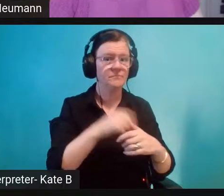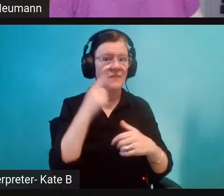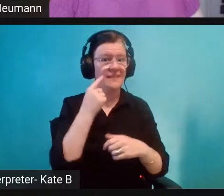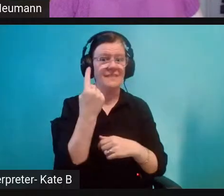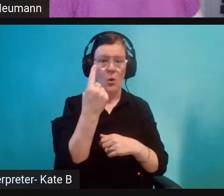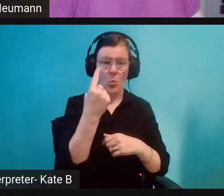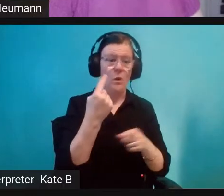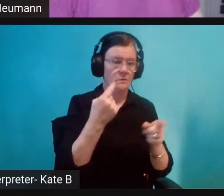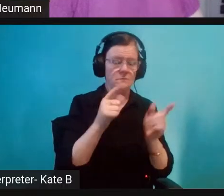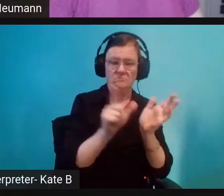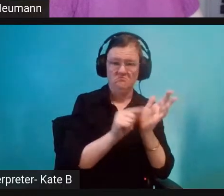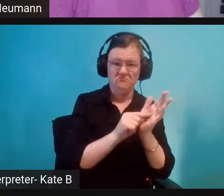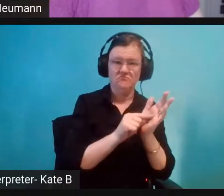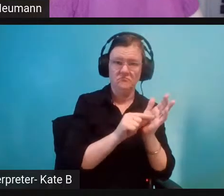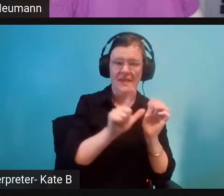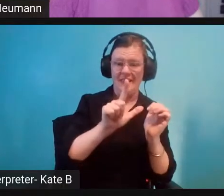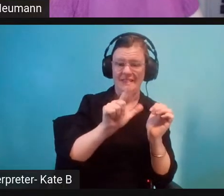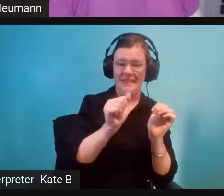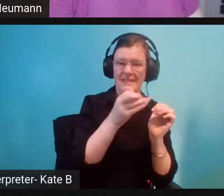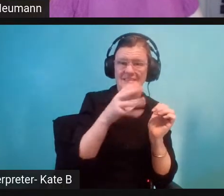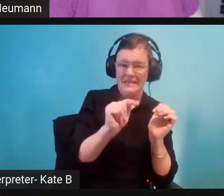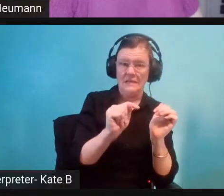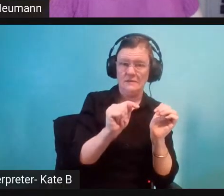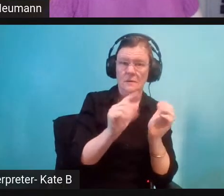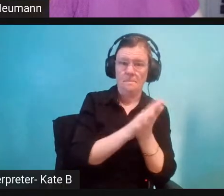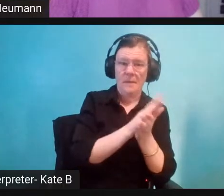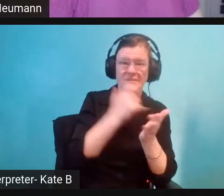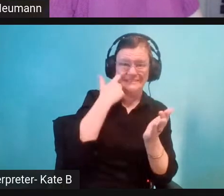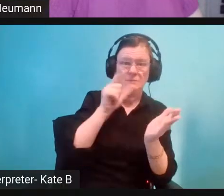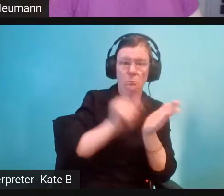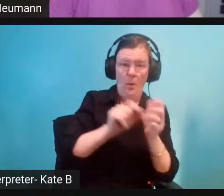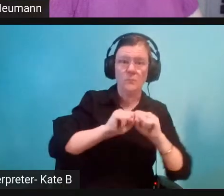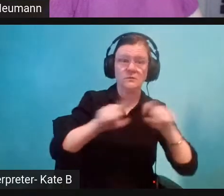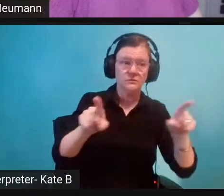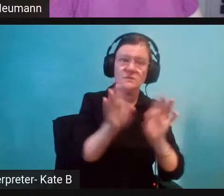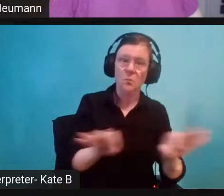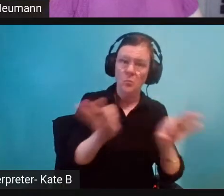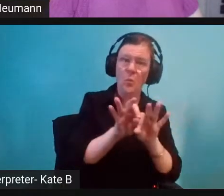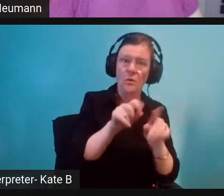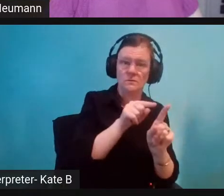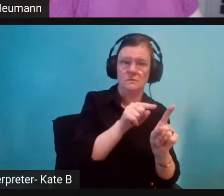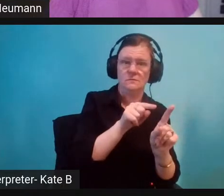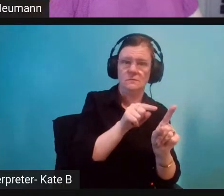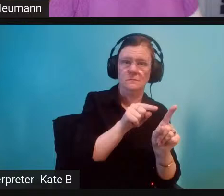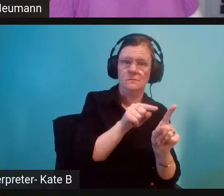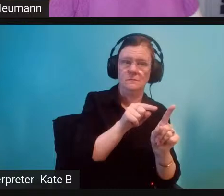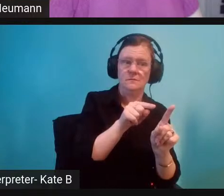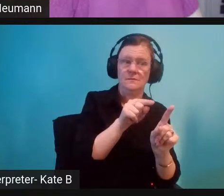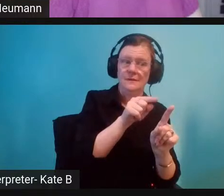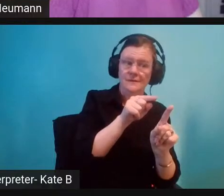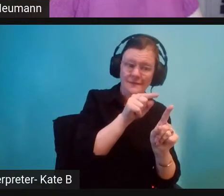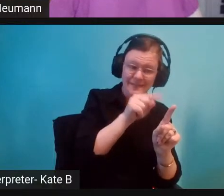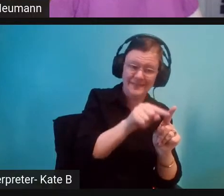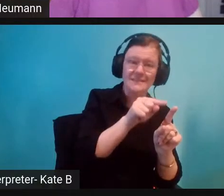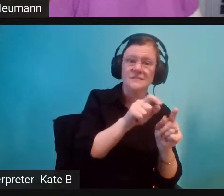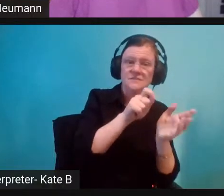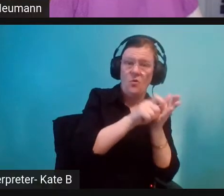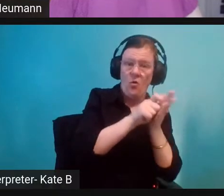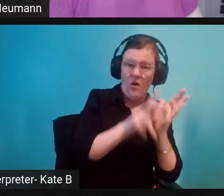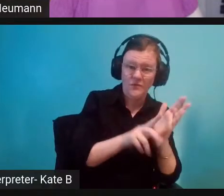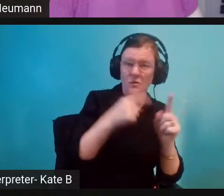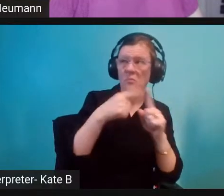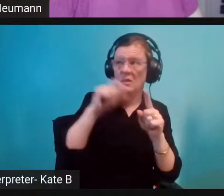very important. People who are working with people in these government agencies need to